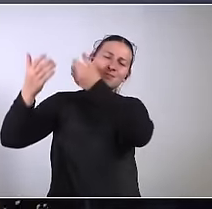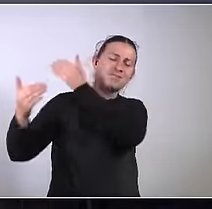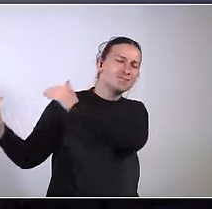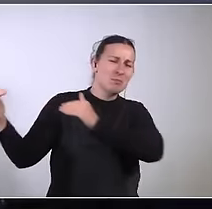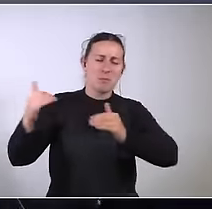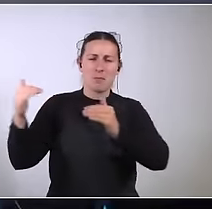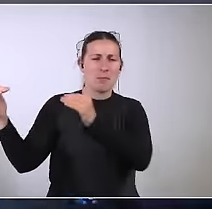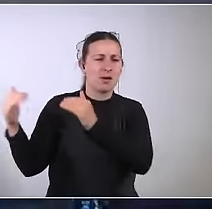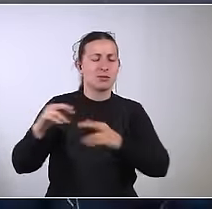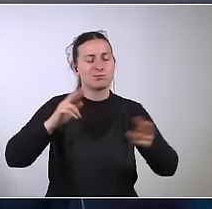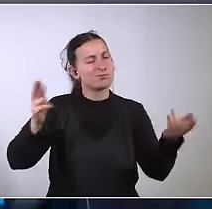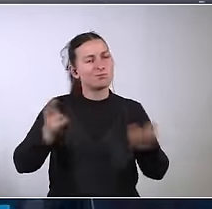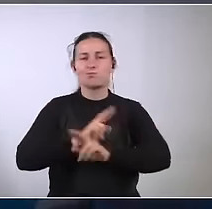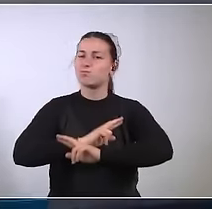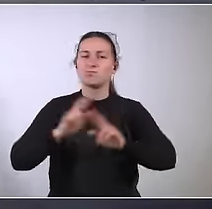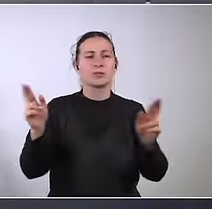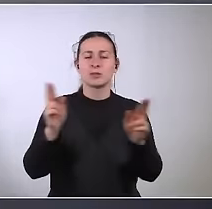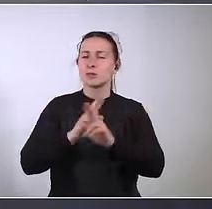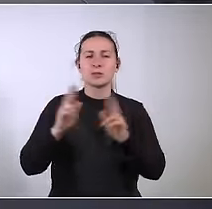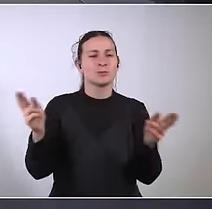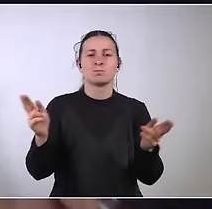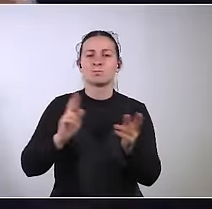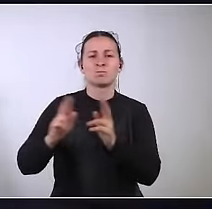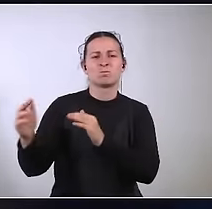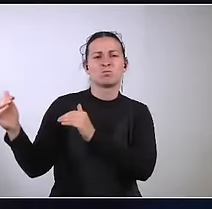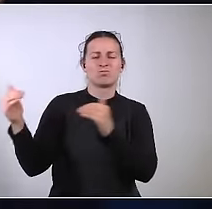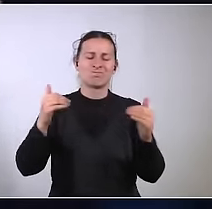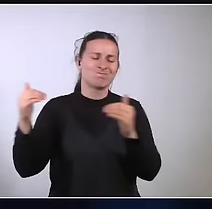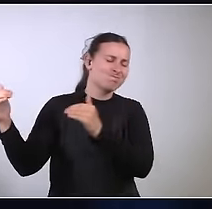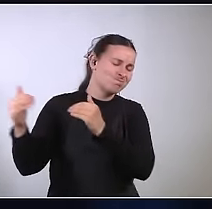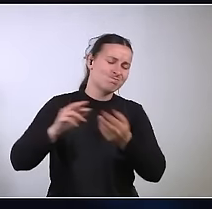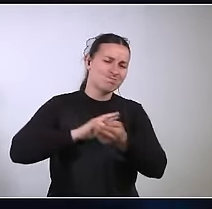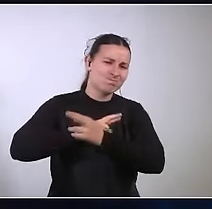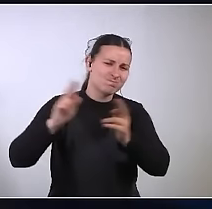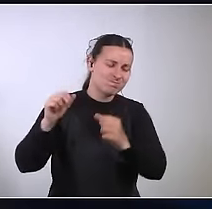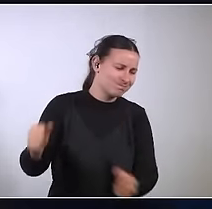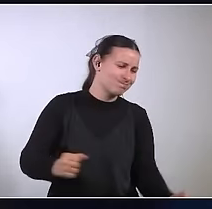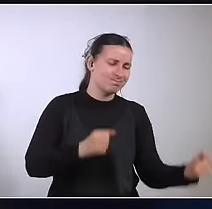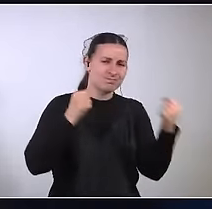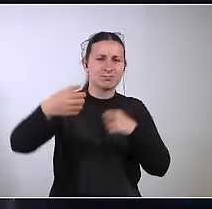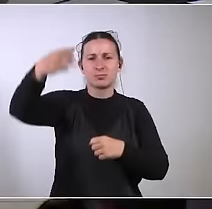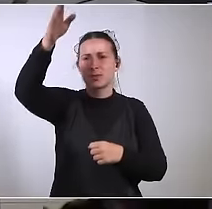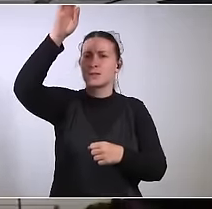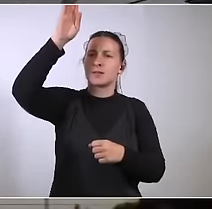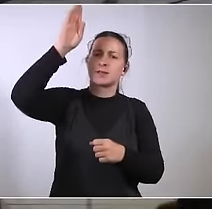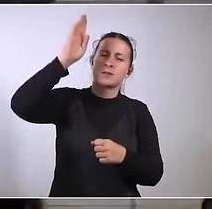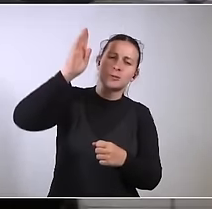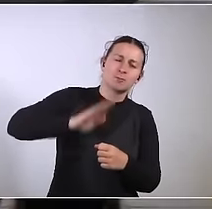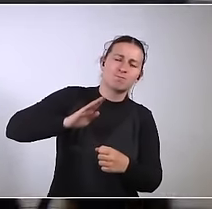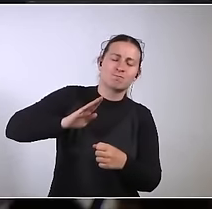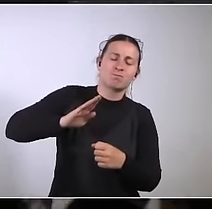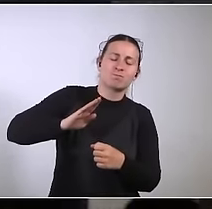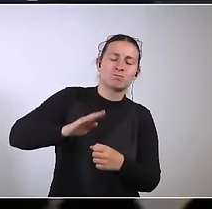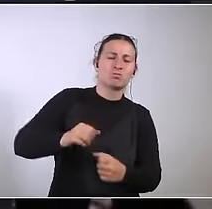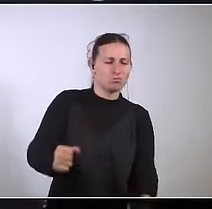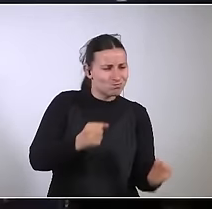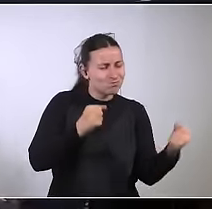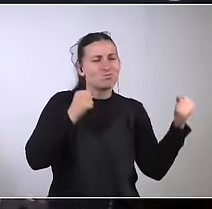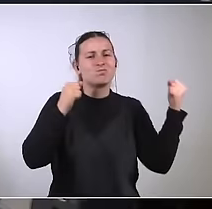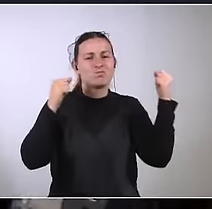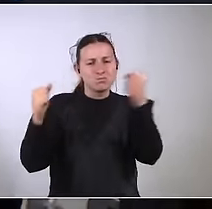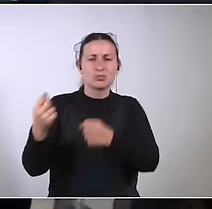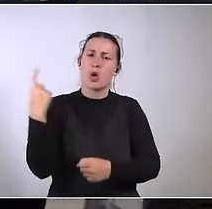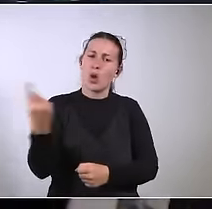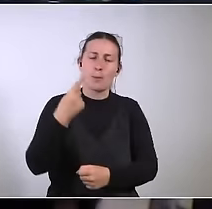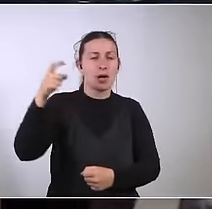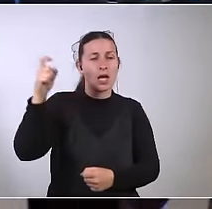warfare are not carnal, but are mighty in God to the pulling down of strongholds. Somebody needs